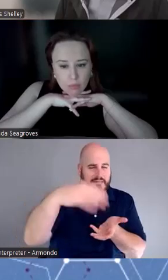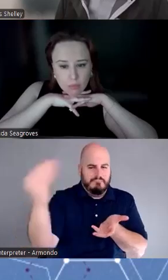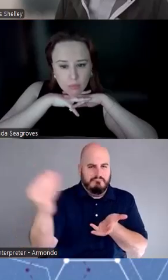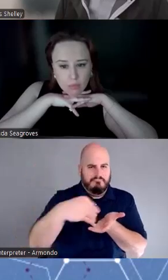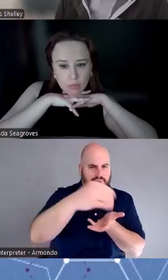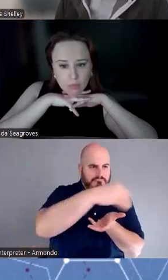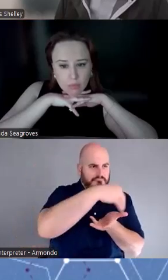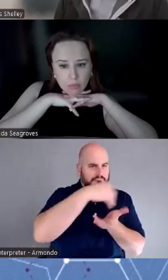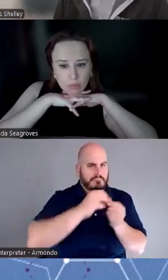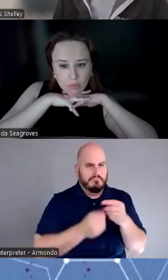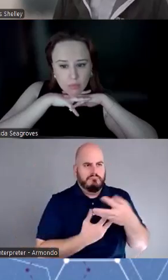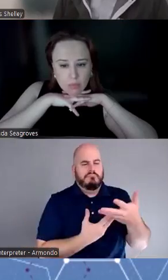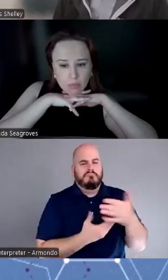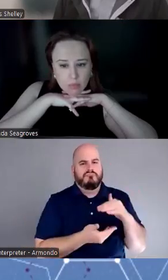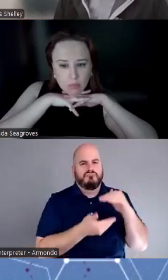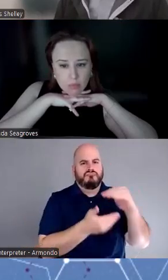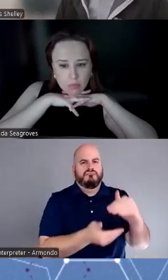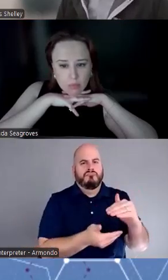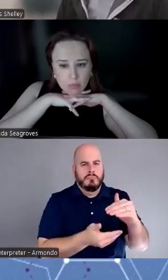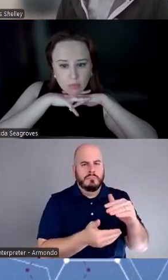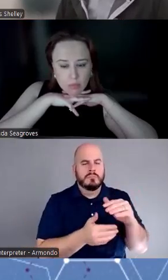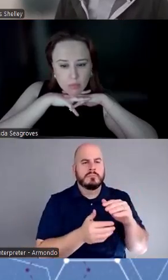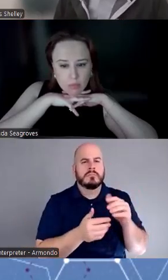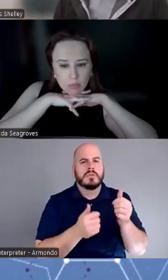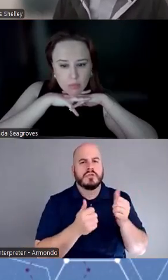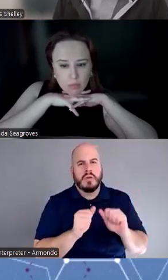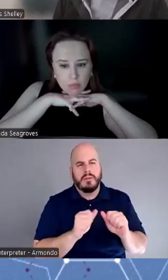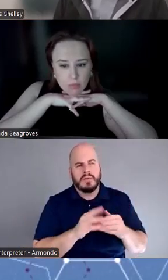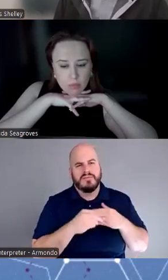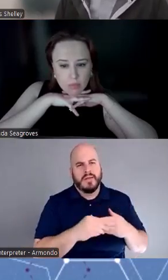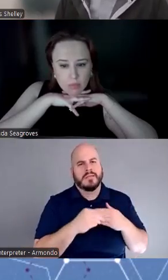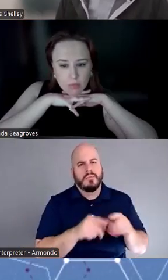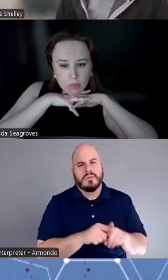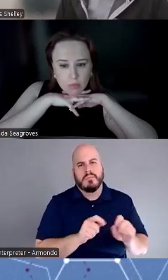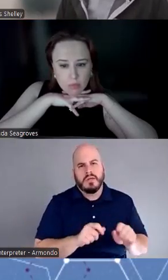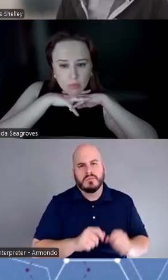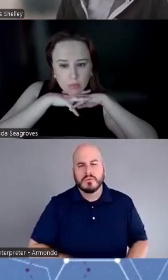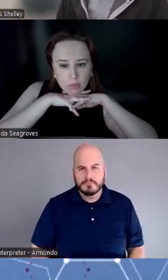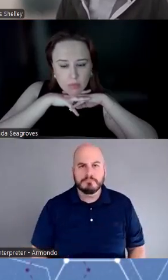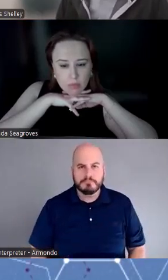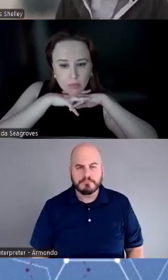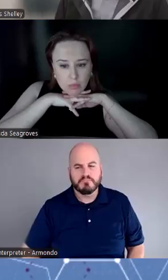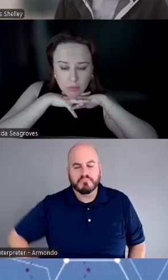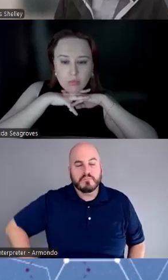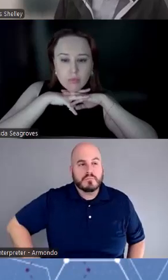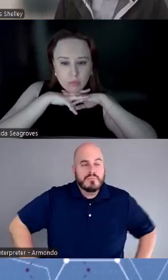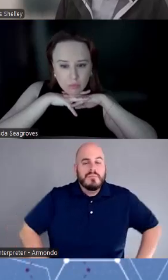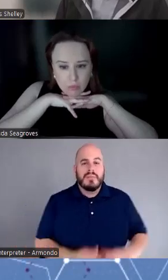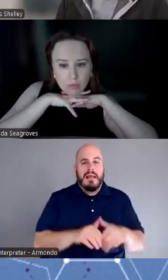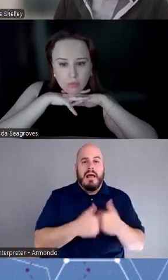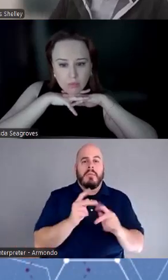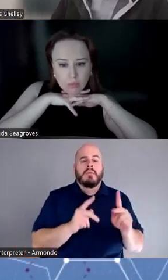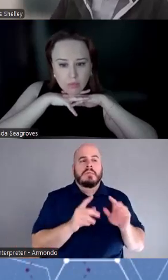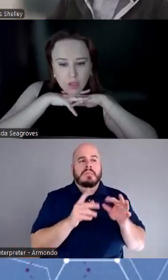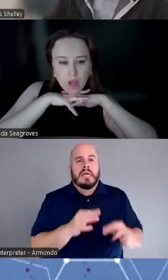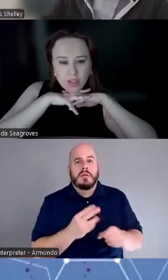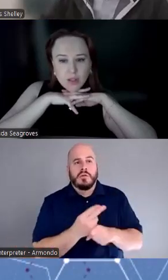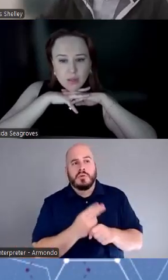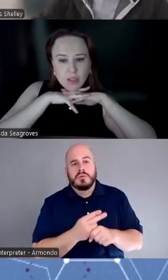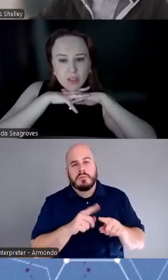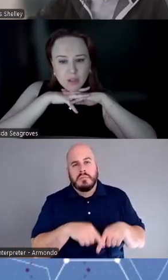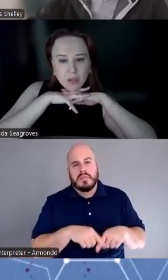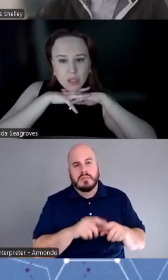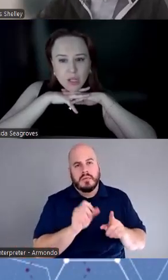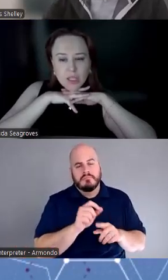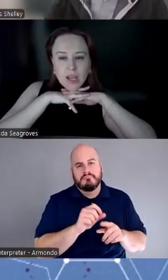and then from there try to be as flexible as possible and how different people might use that in different use cases.